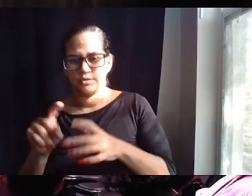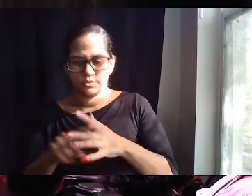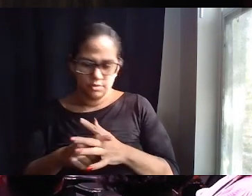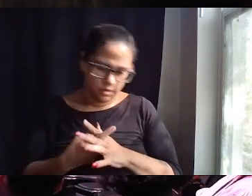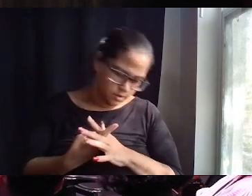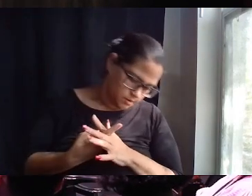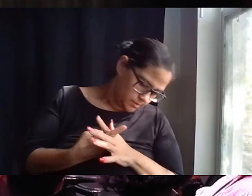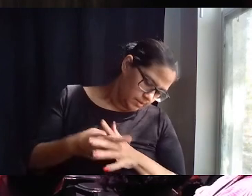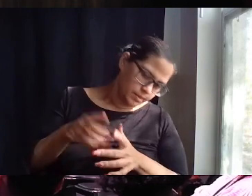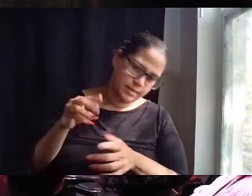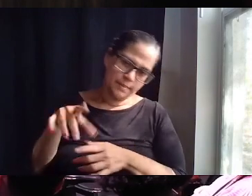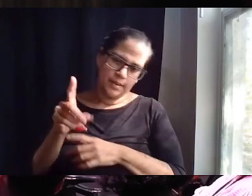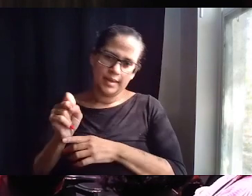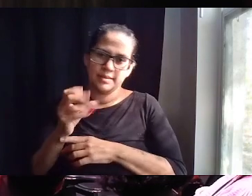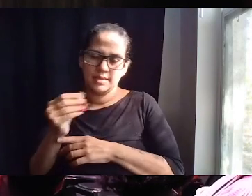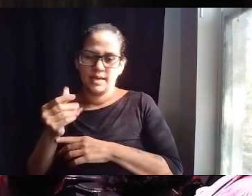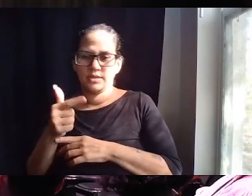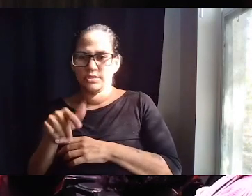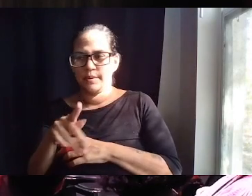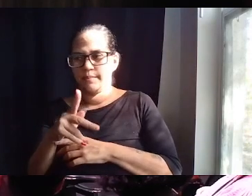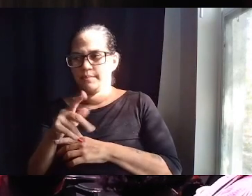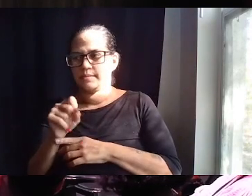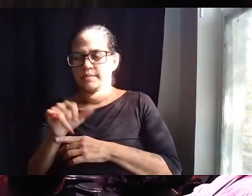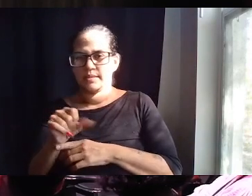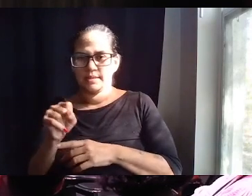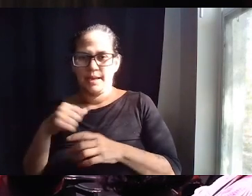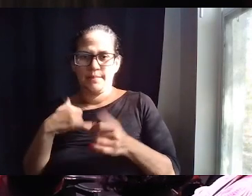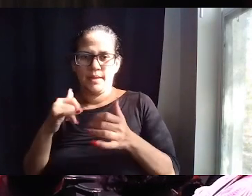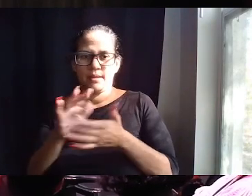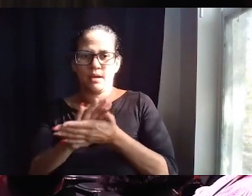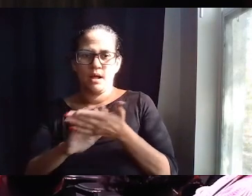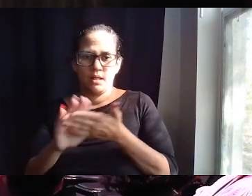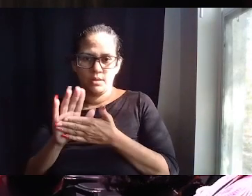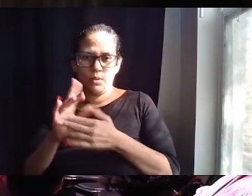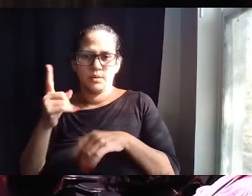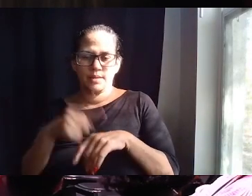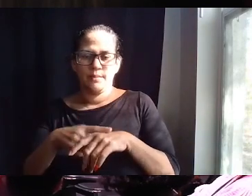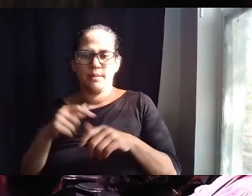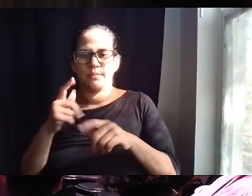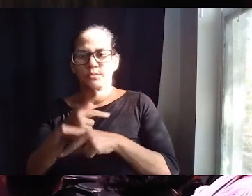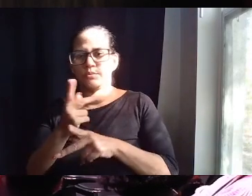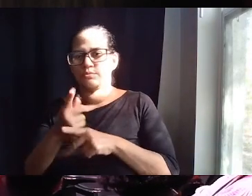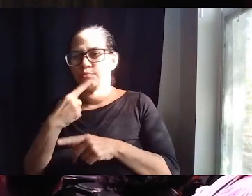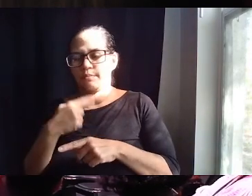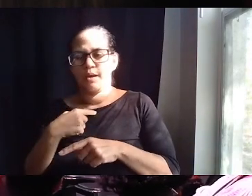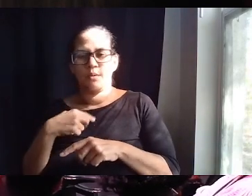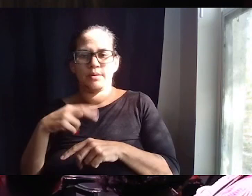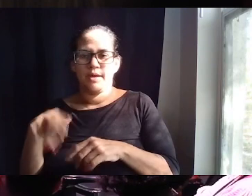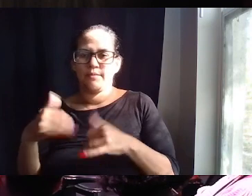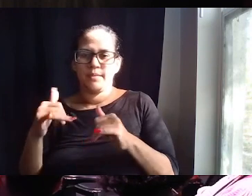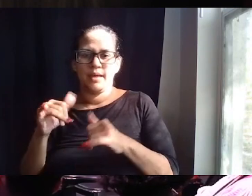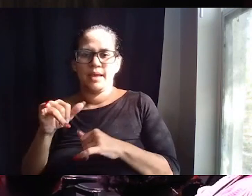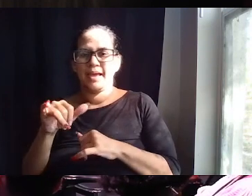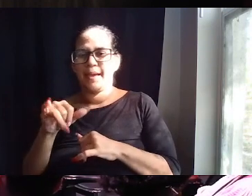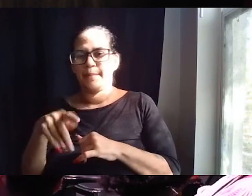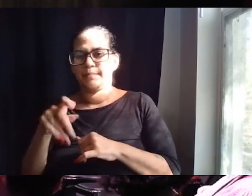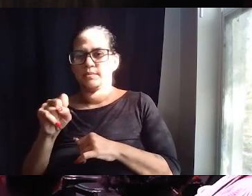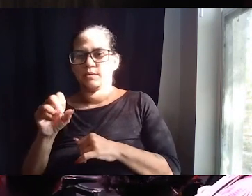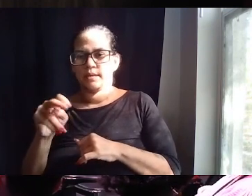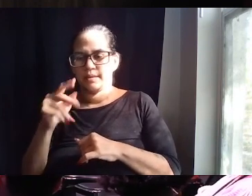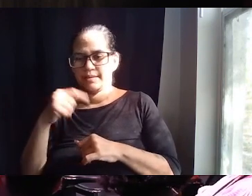in college, or the time that I was told by a producer that I would never play Ibsen because I was too Latina, but I auditioned